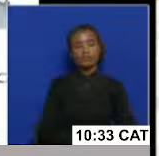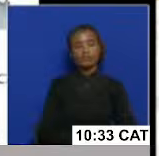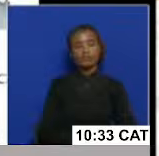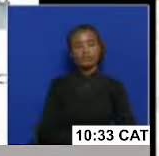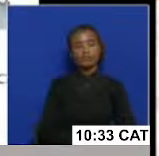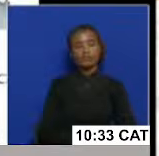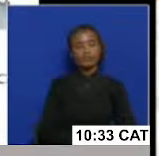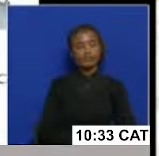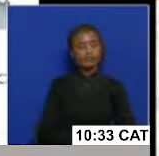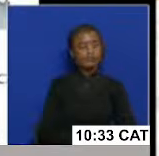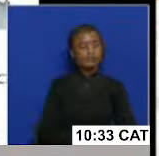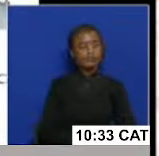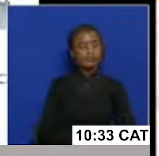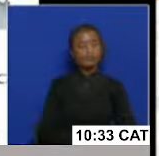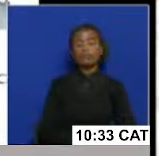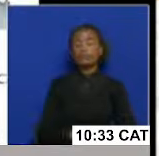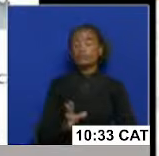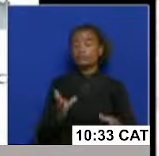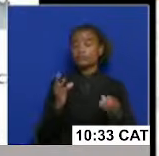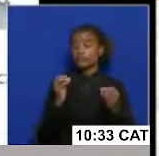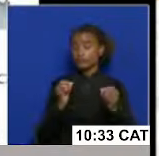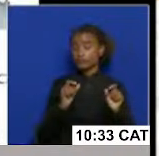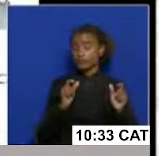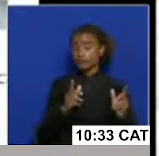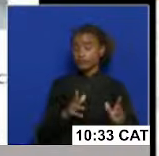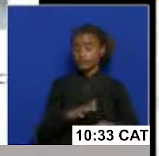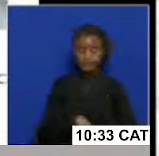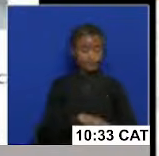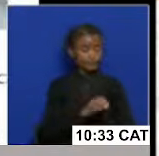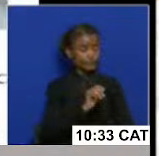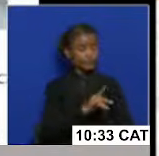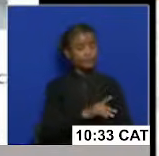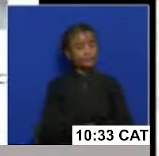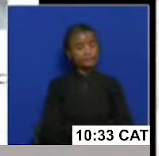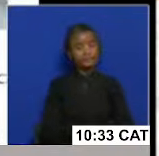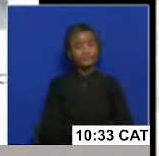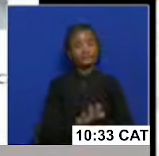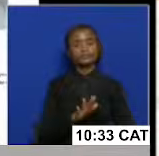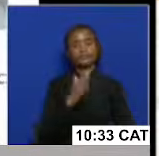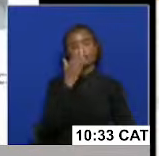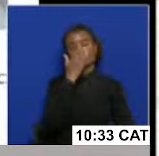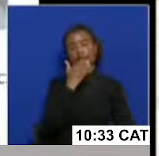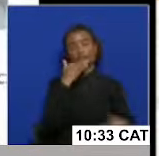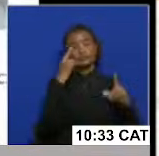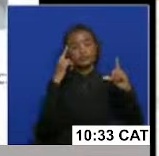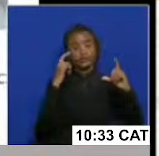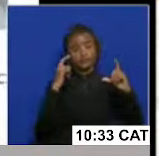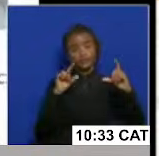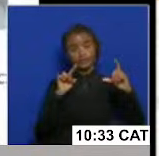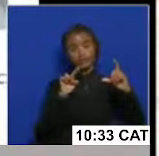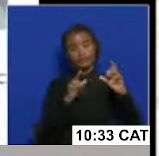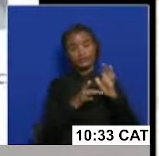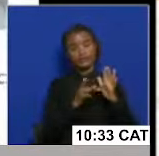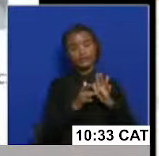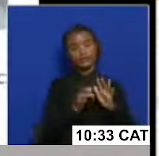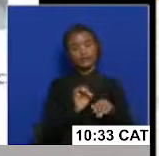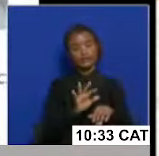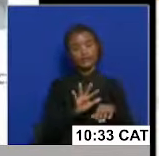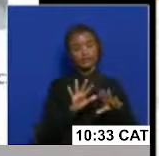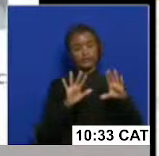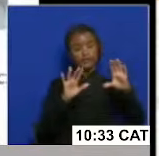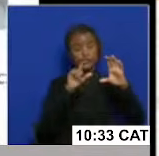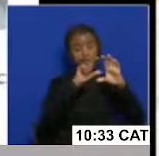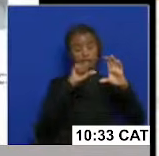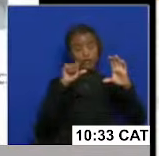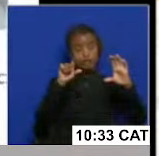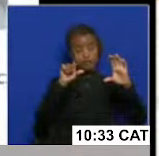I'm here, Commissioner. Are you there? The picture on the top of page 5 is labeled at the bottom,